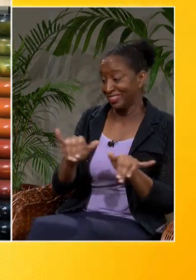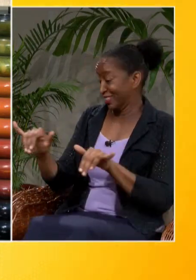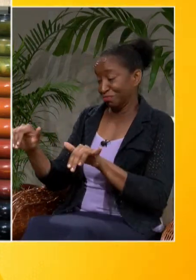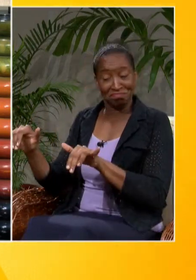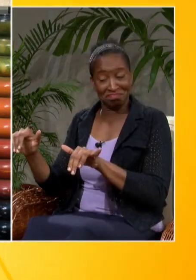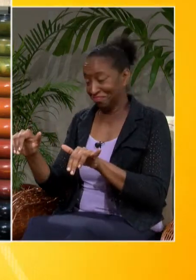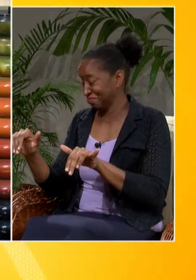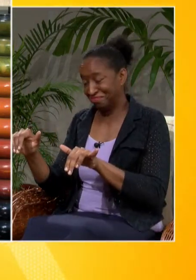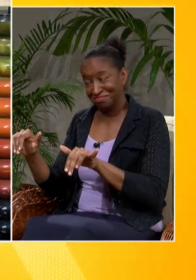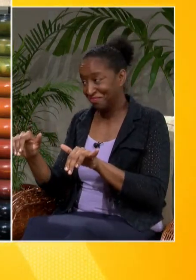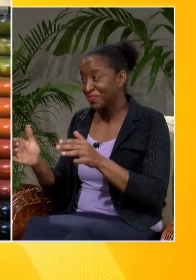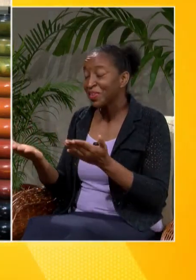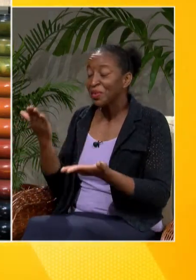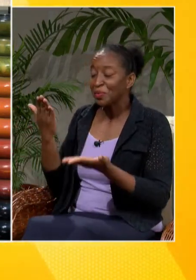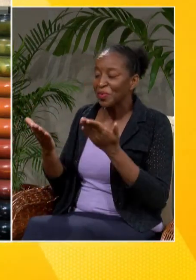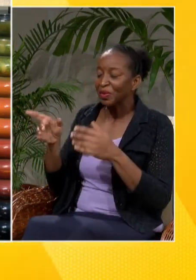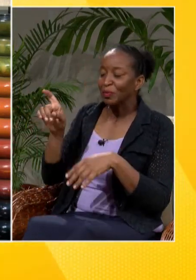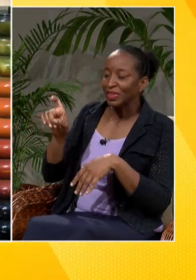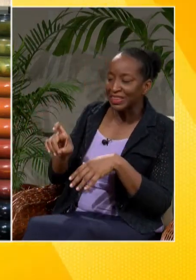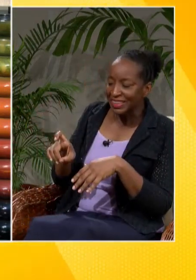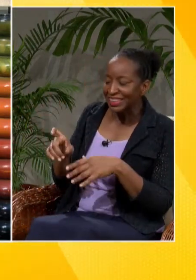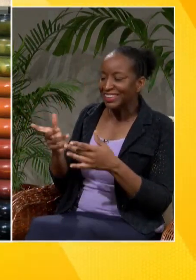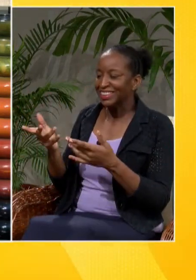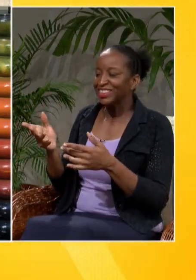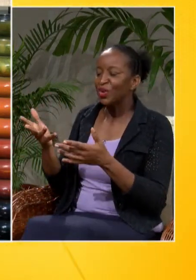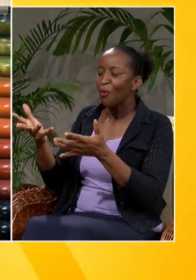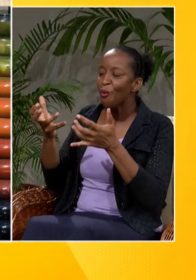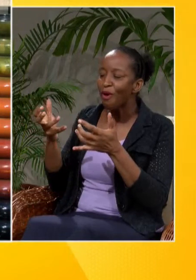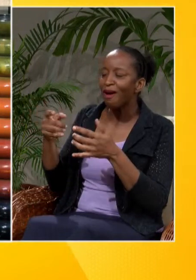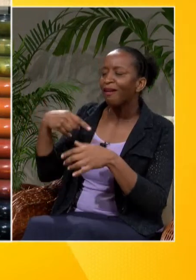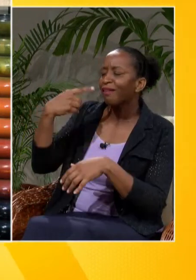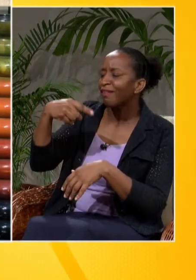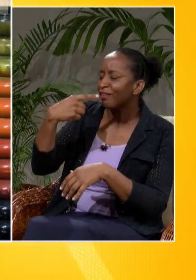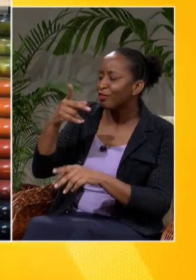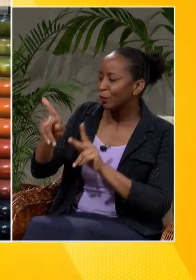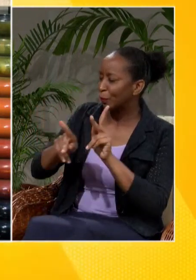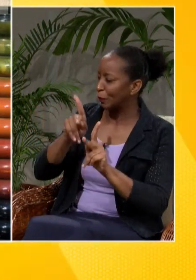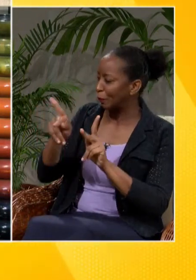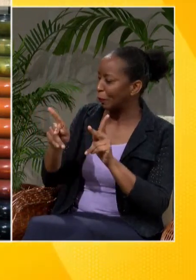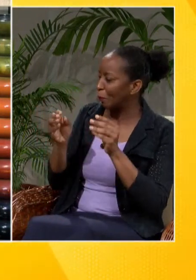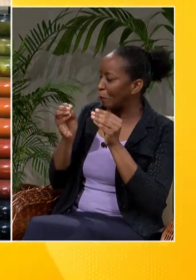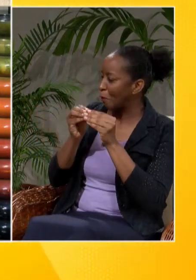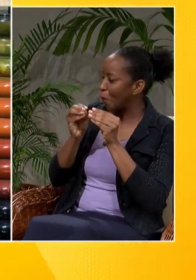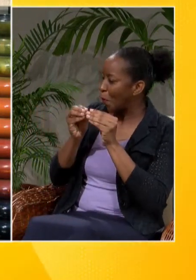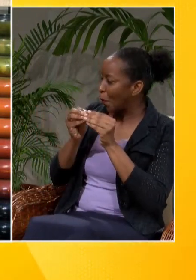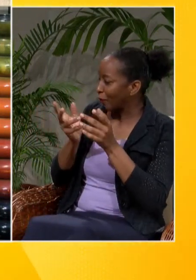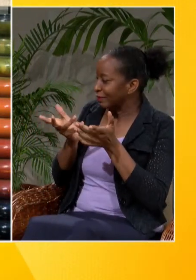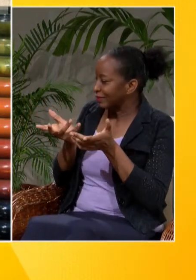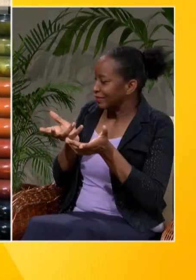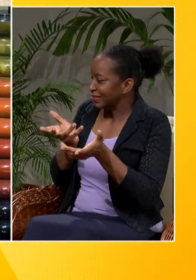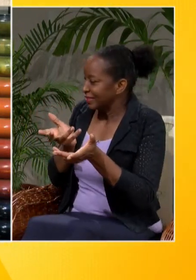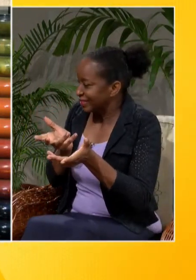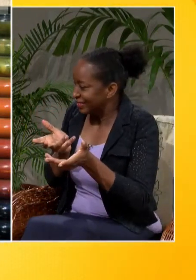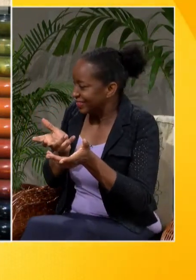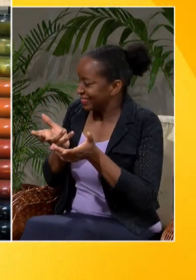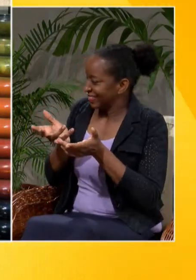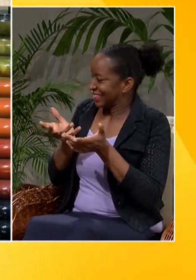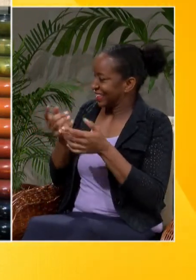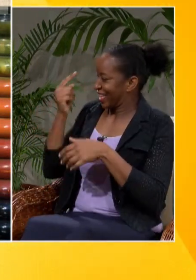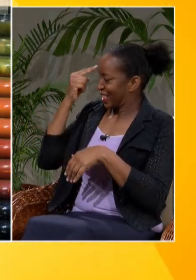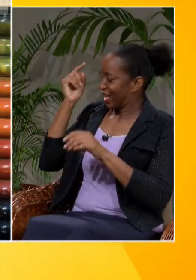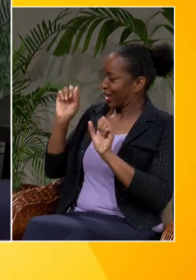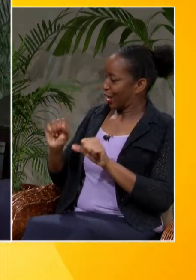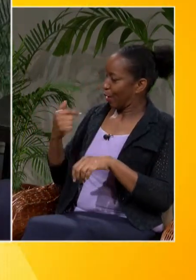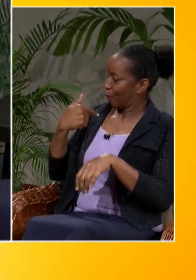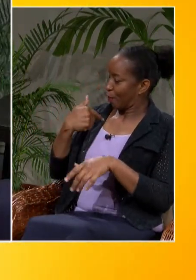who they might need to see that level of engagement where they want to see someone who they feel like maybe I can communicate a little